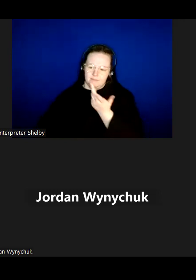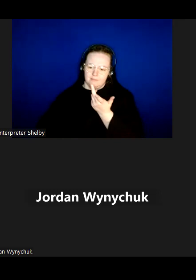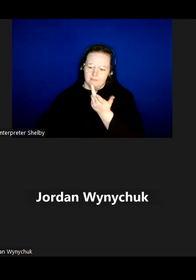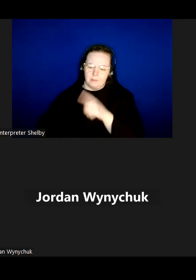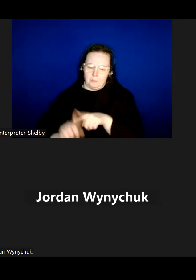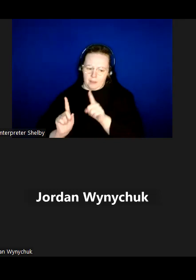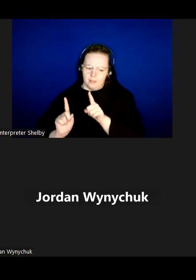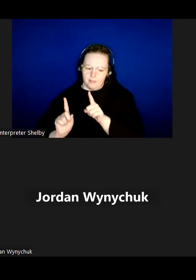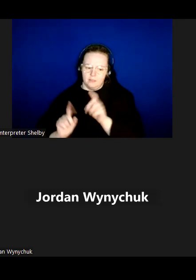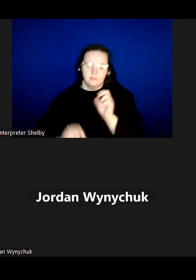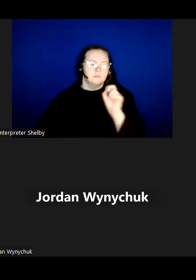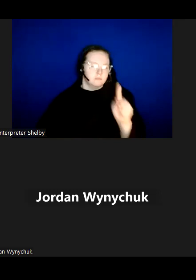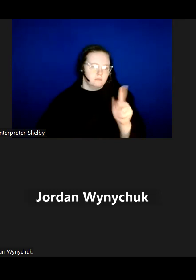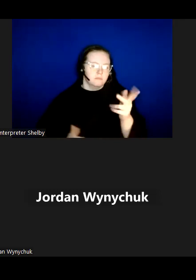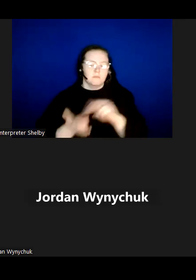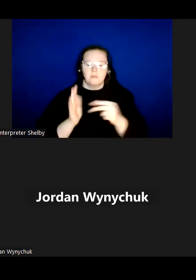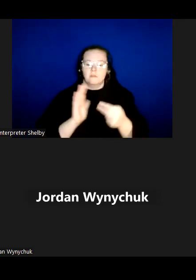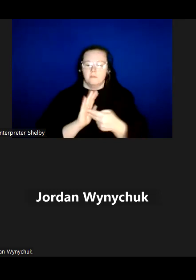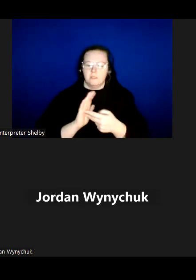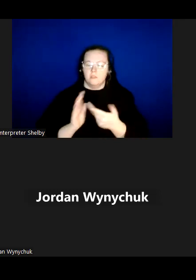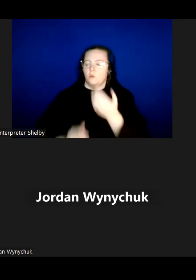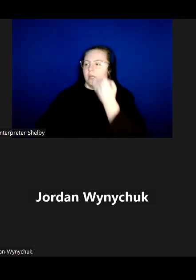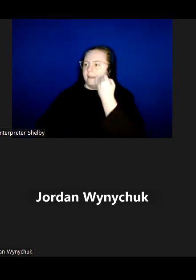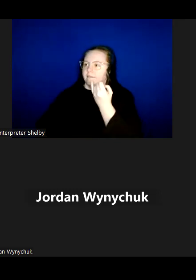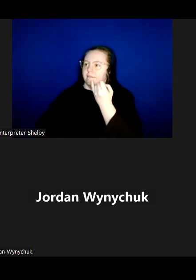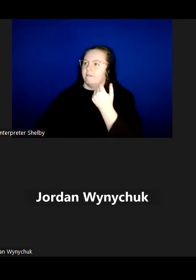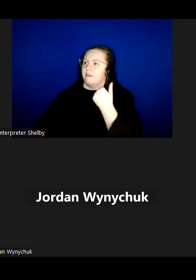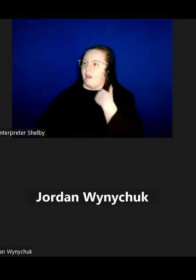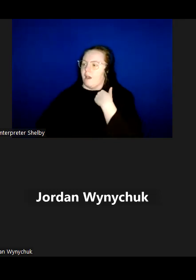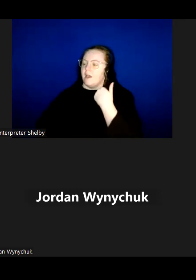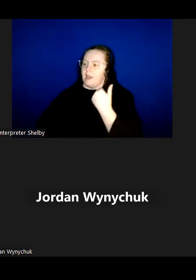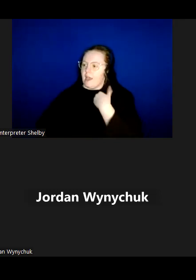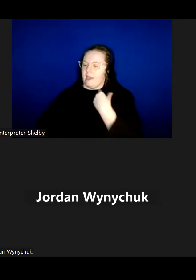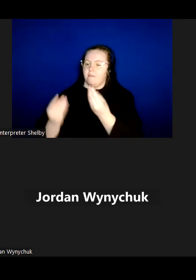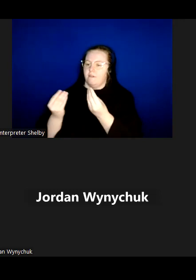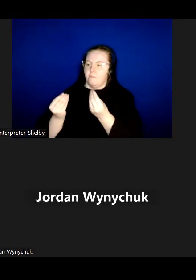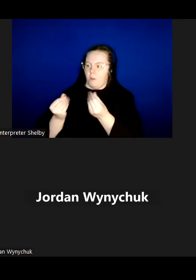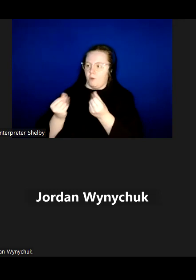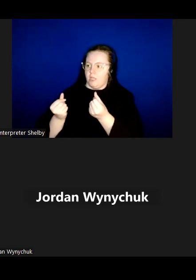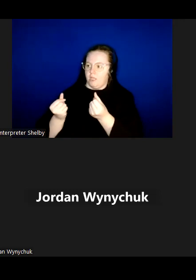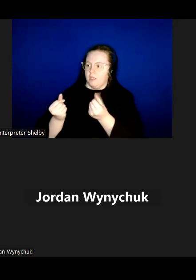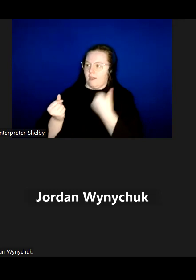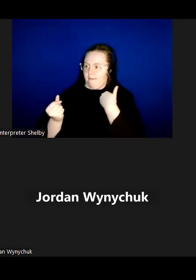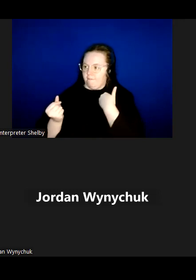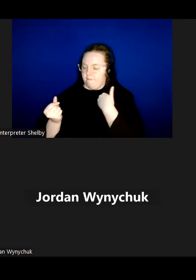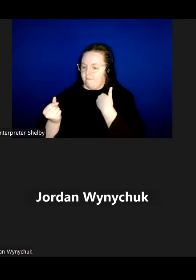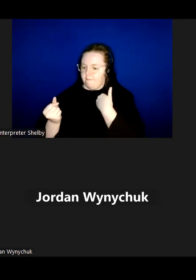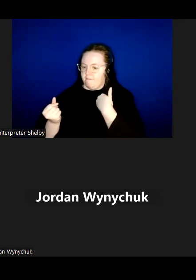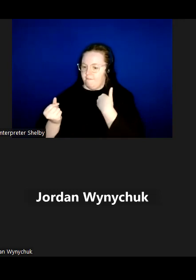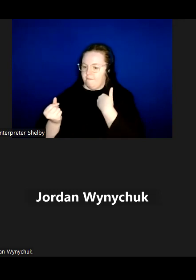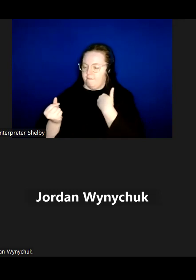but okay, basically you got a if will. if I have a piece of property, yes, and it is